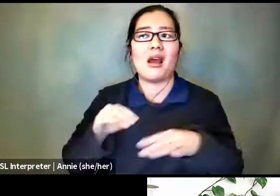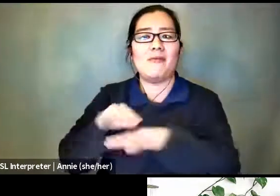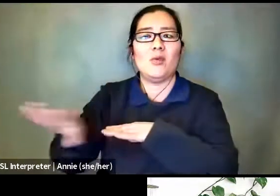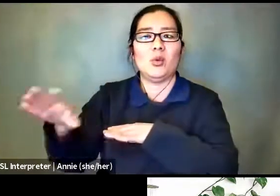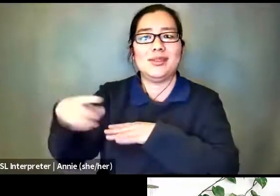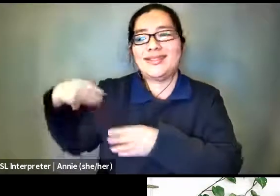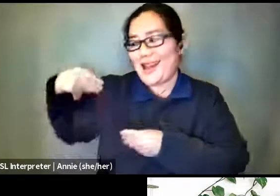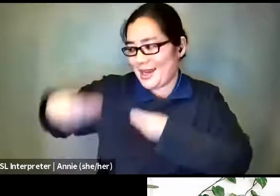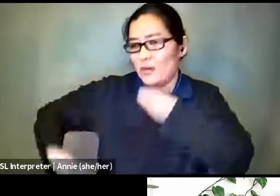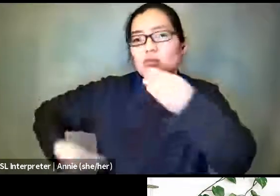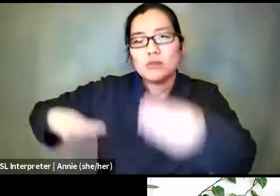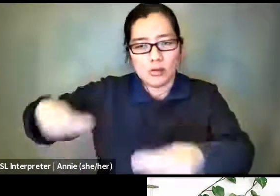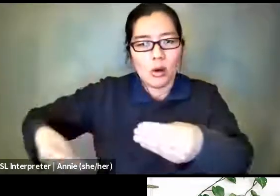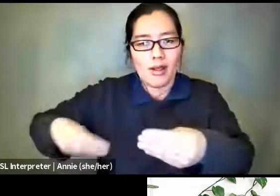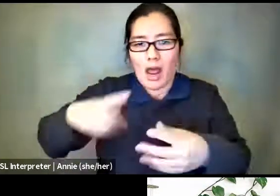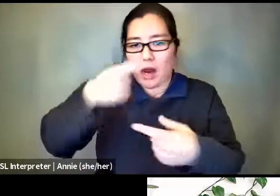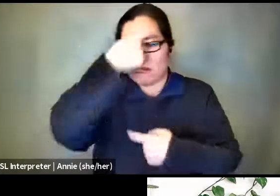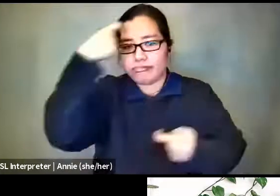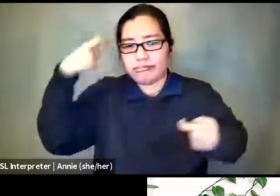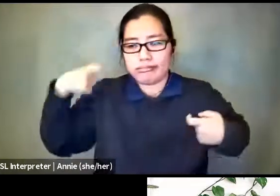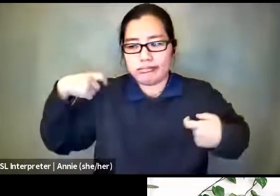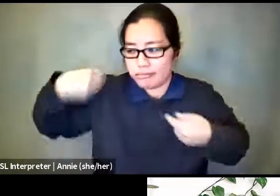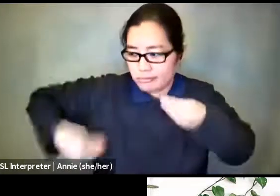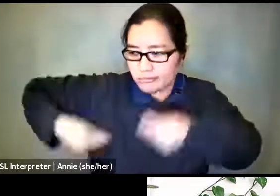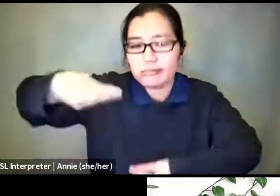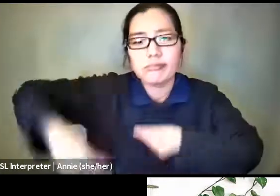as you've shown.